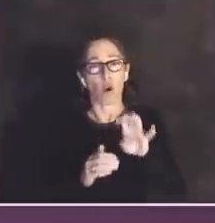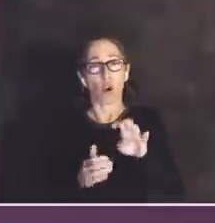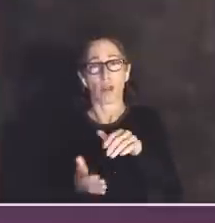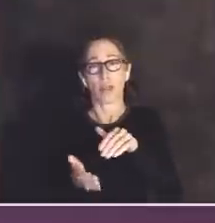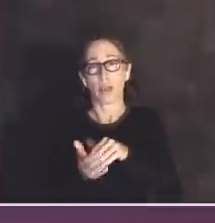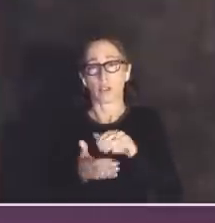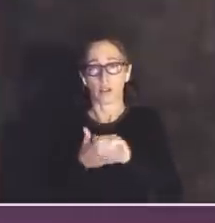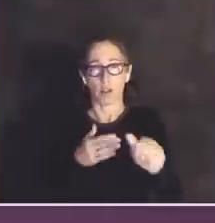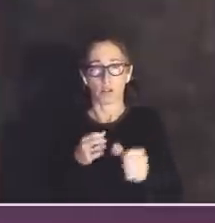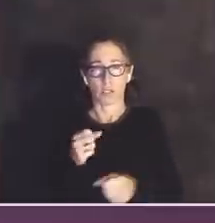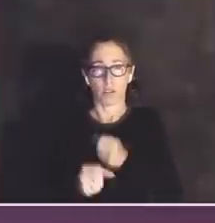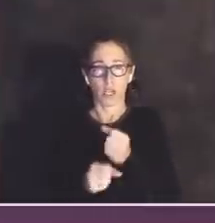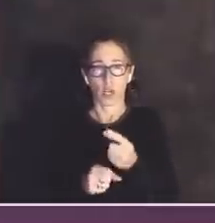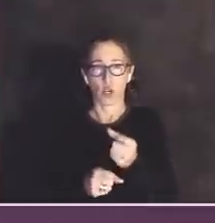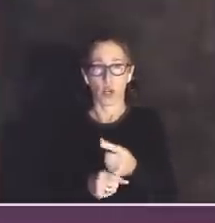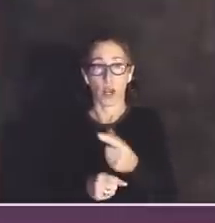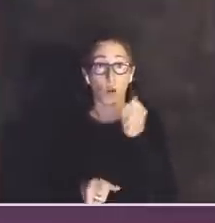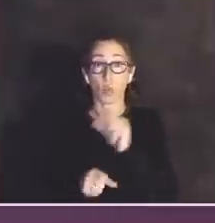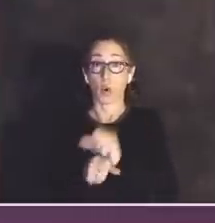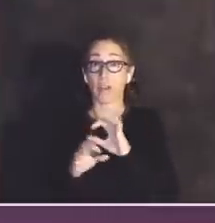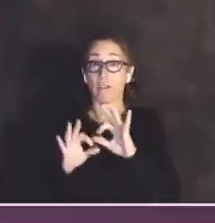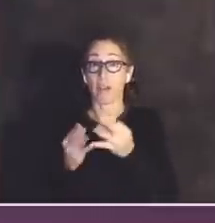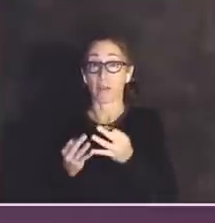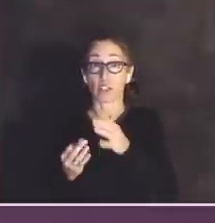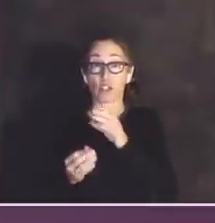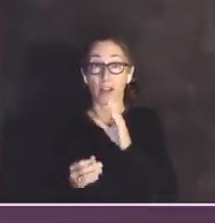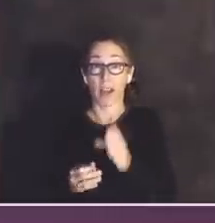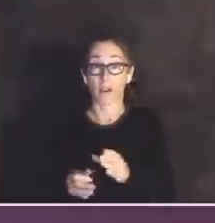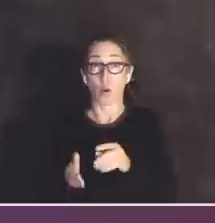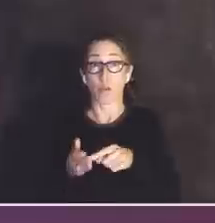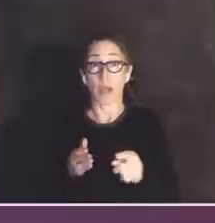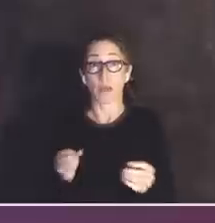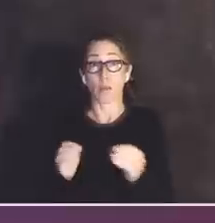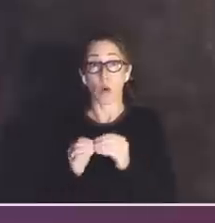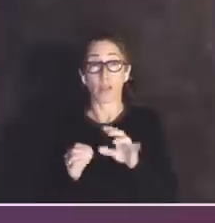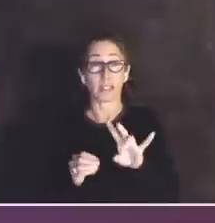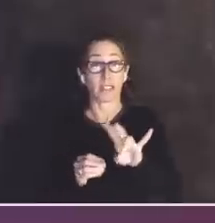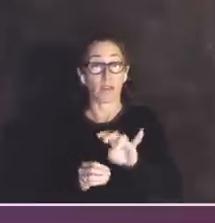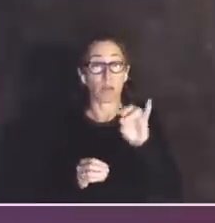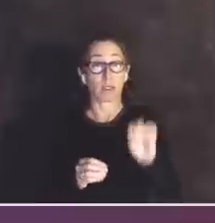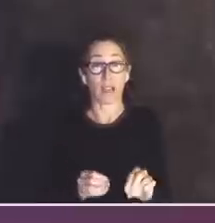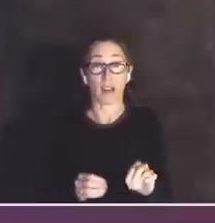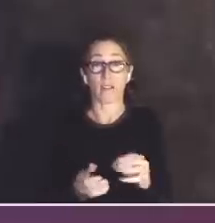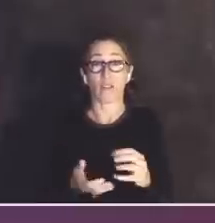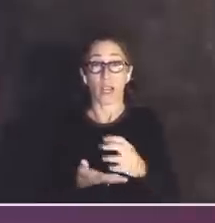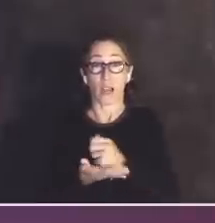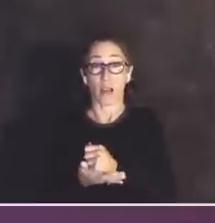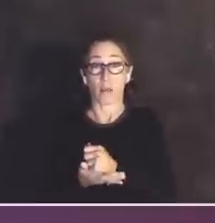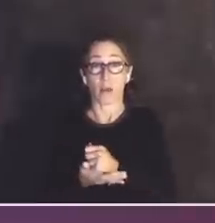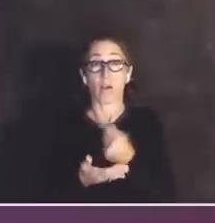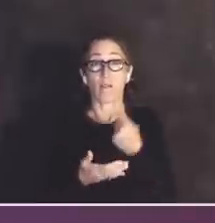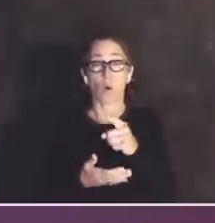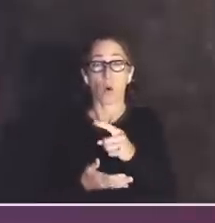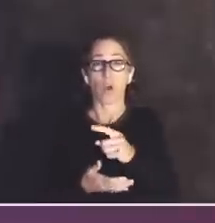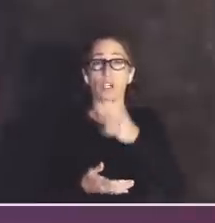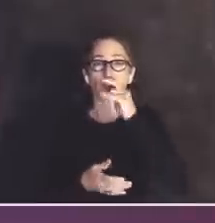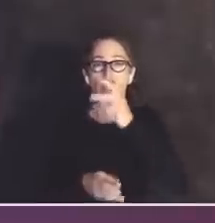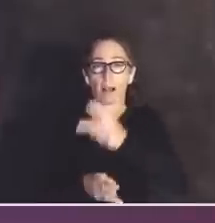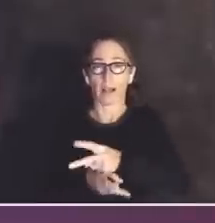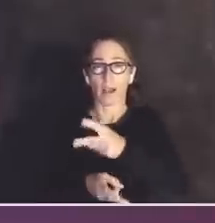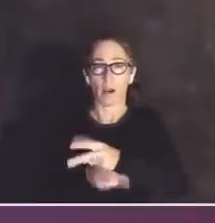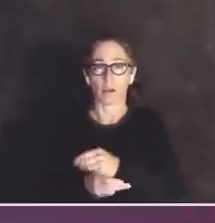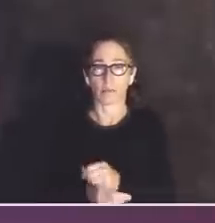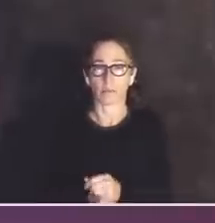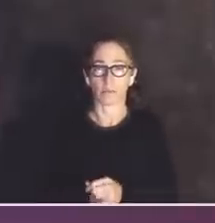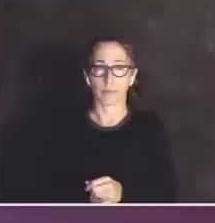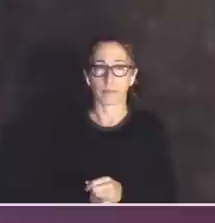that working families should not pay more than 7% of your income in child care. Which is why we will say we know that